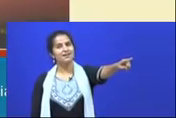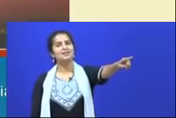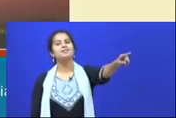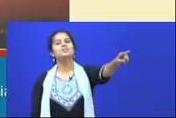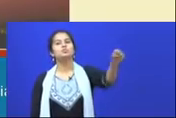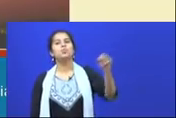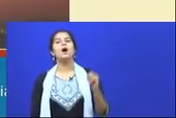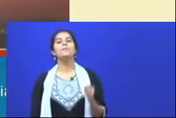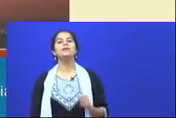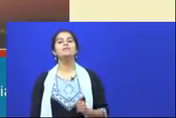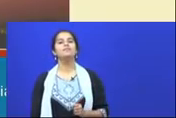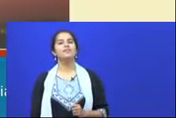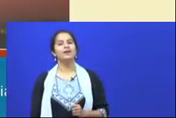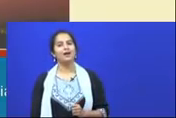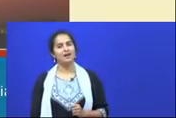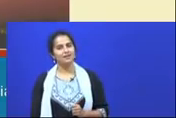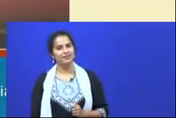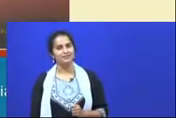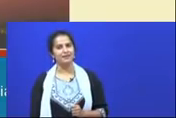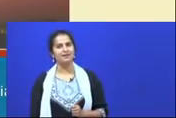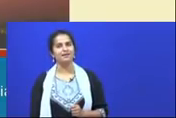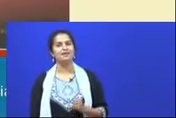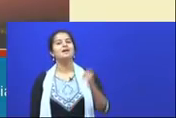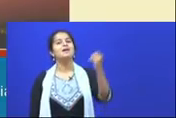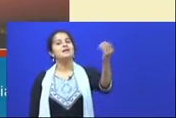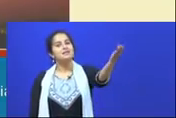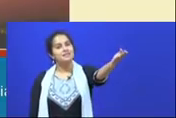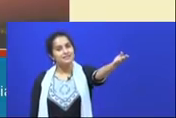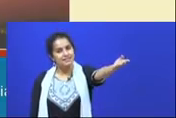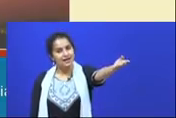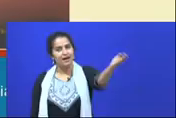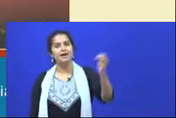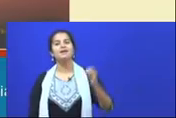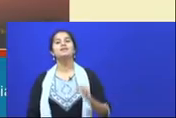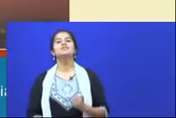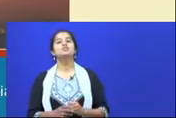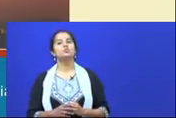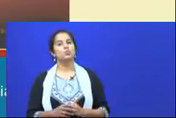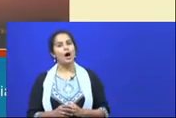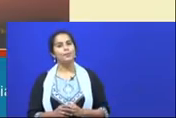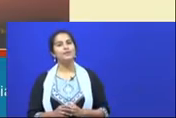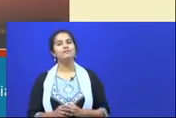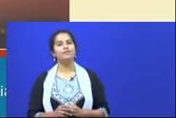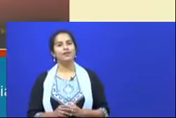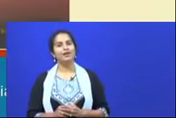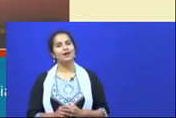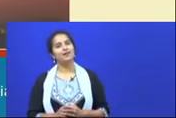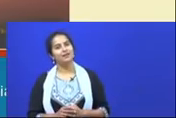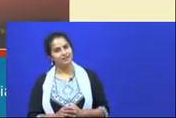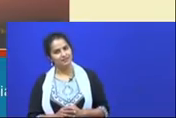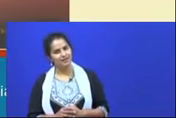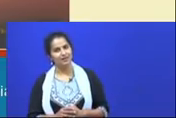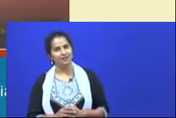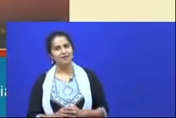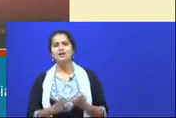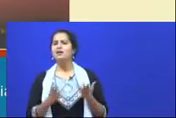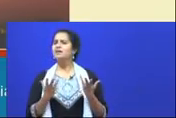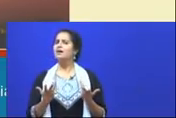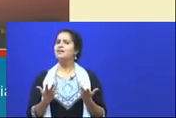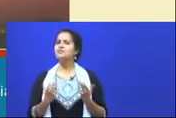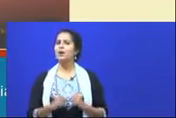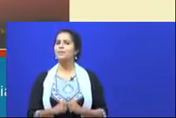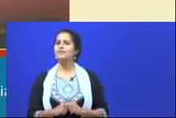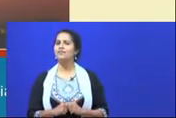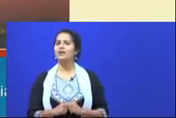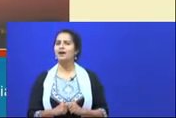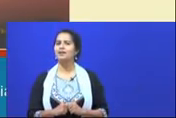saha Swami Vivekanandaha, saha Swami Vivekanandaha,